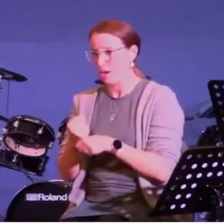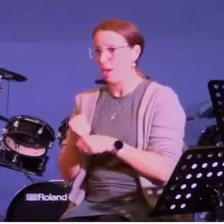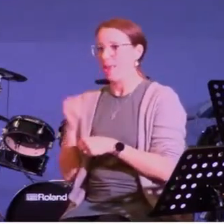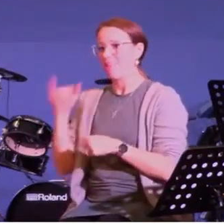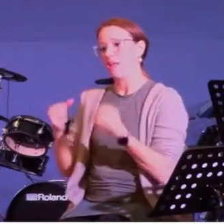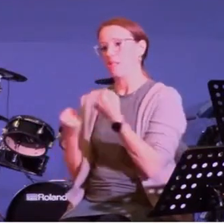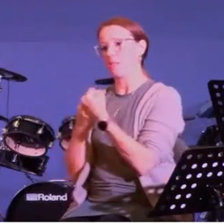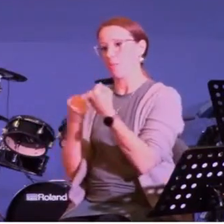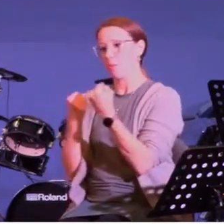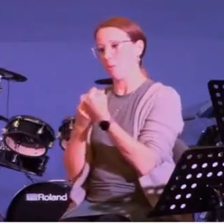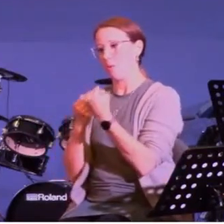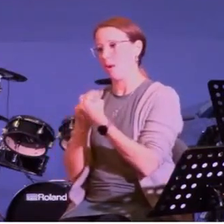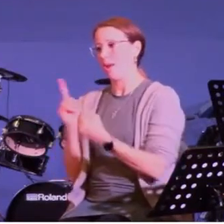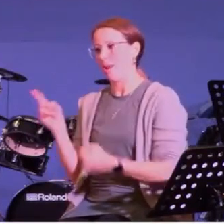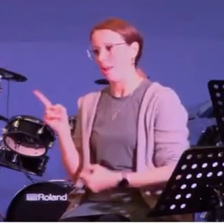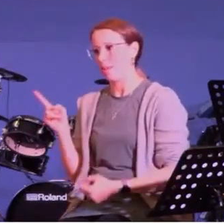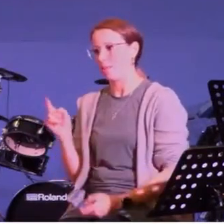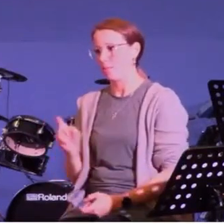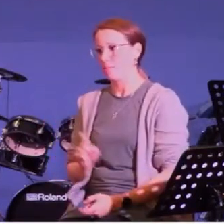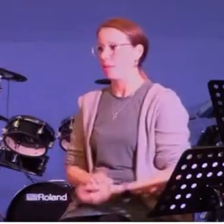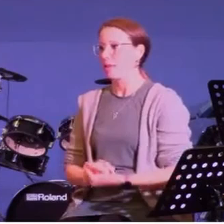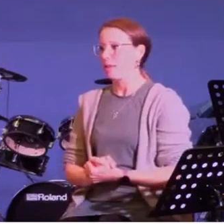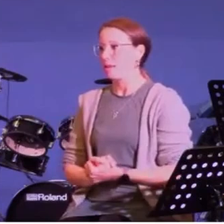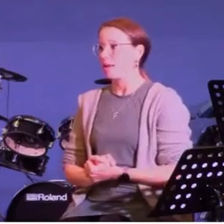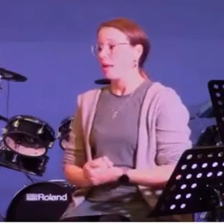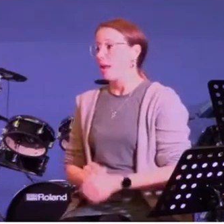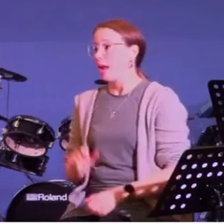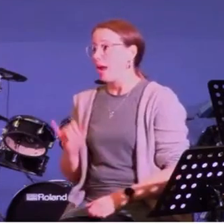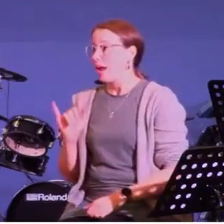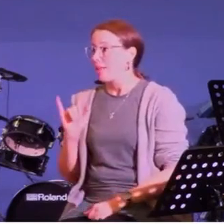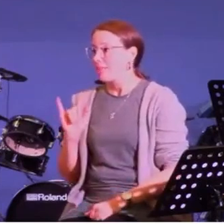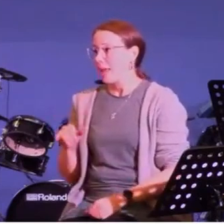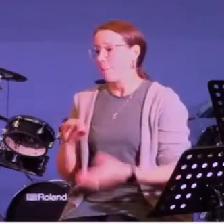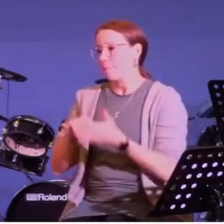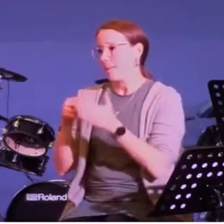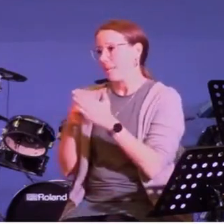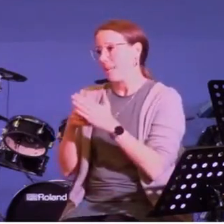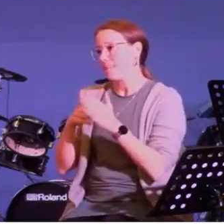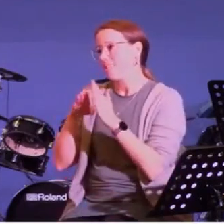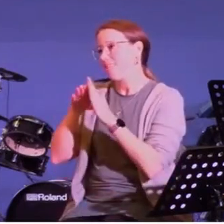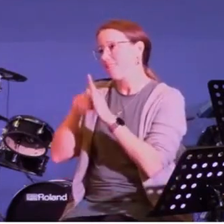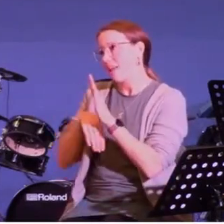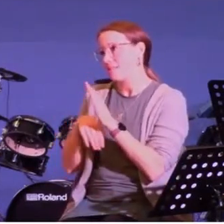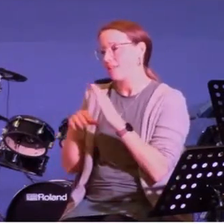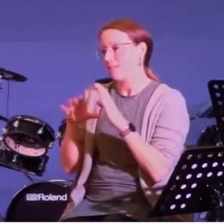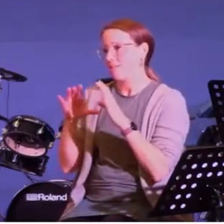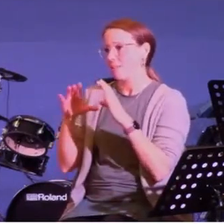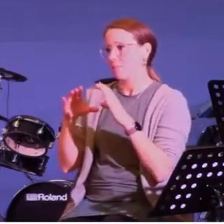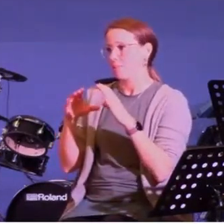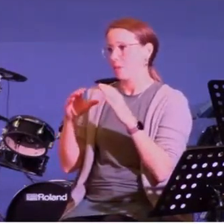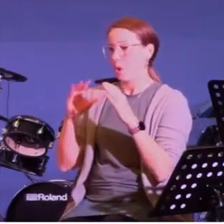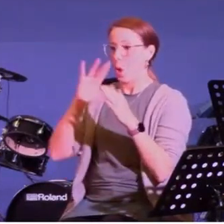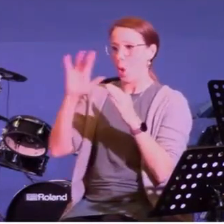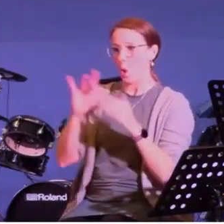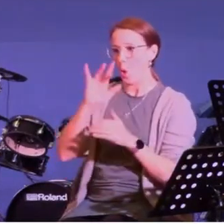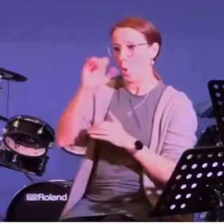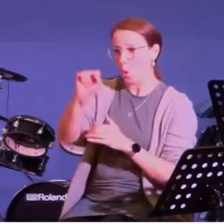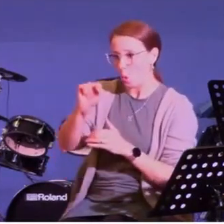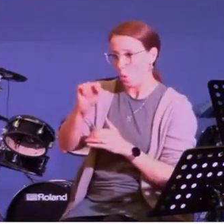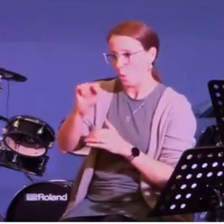We're transitioning in a way that is making it so that there's less of a gap here in what he does